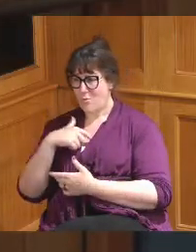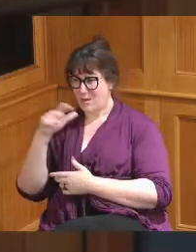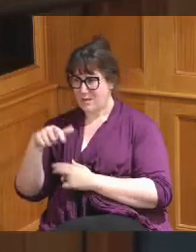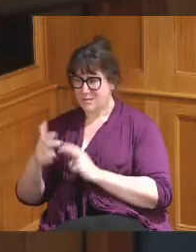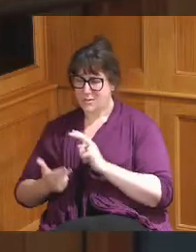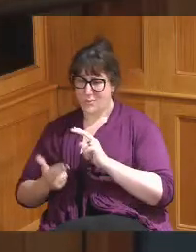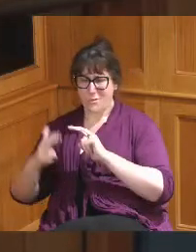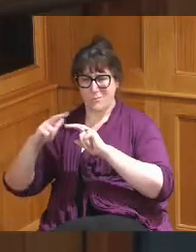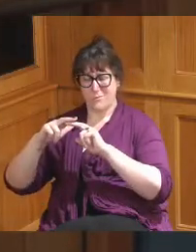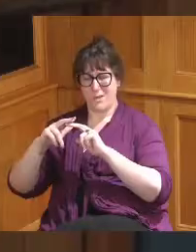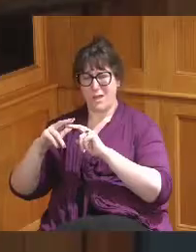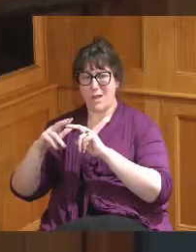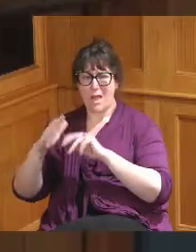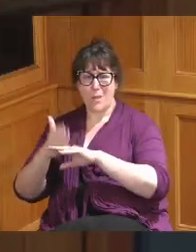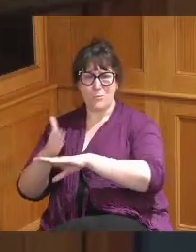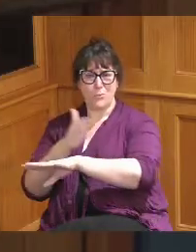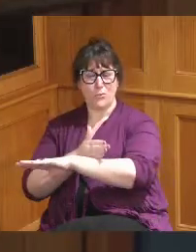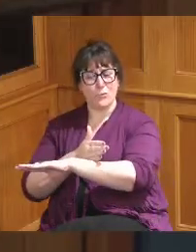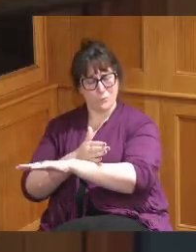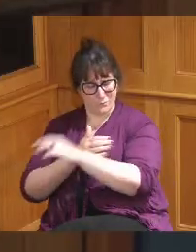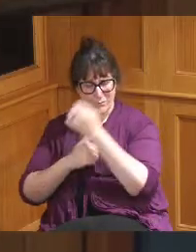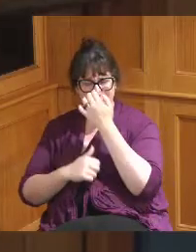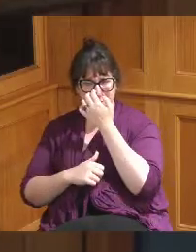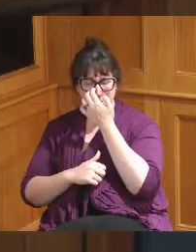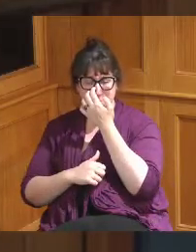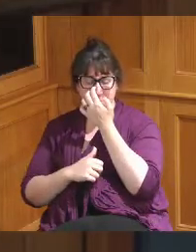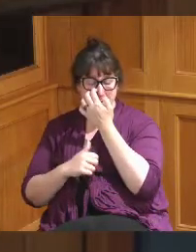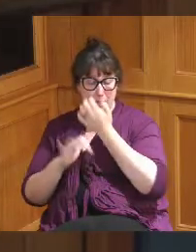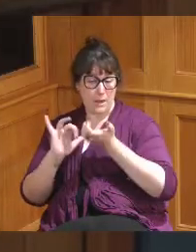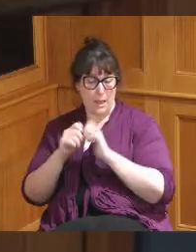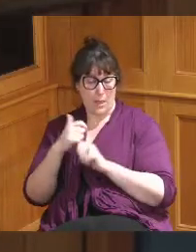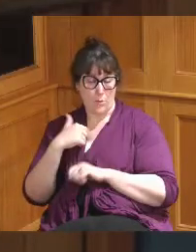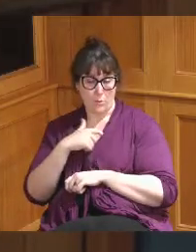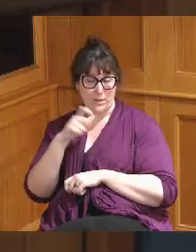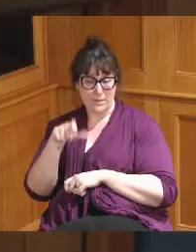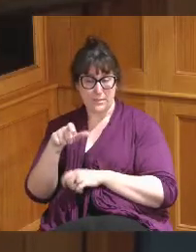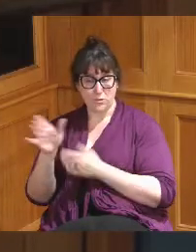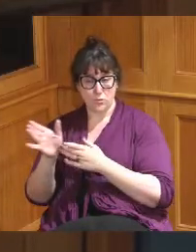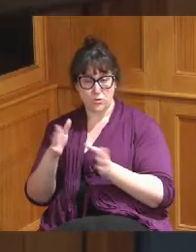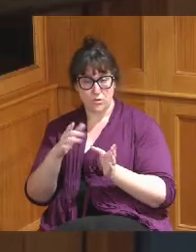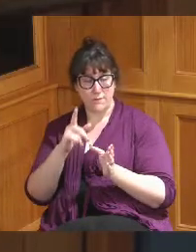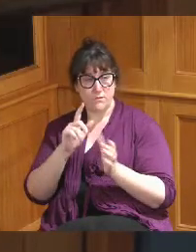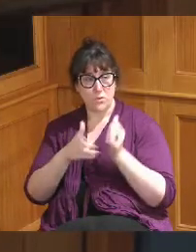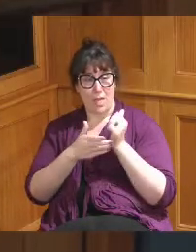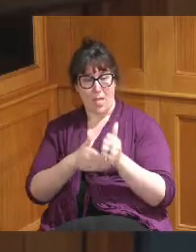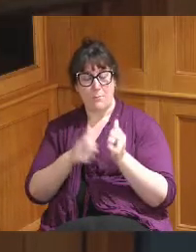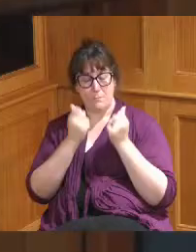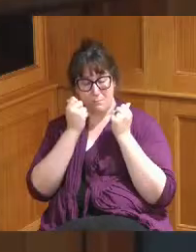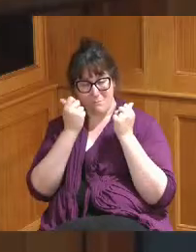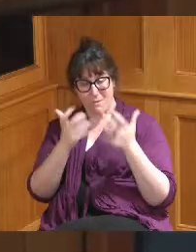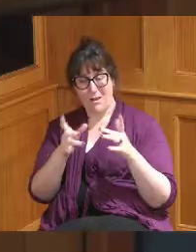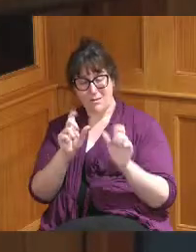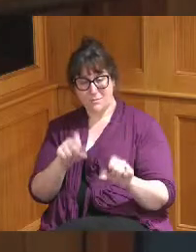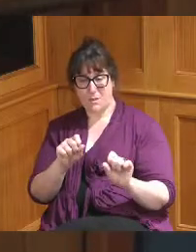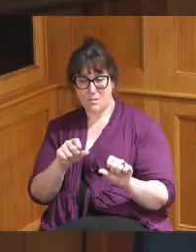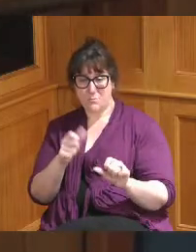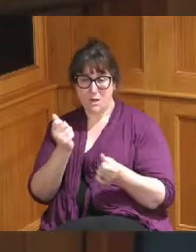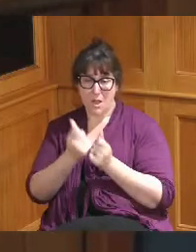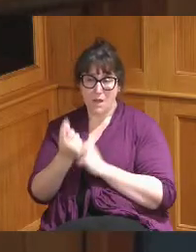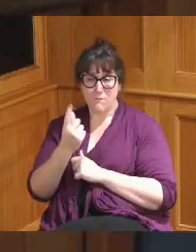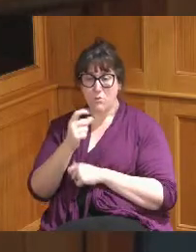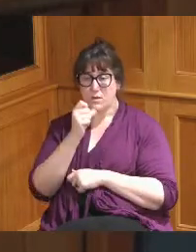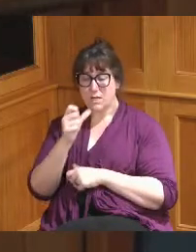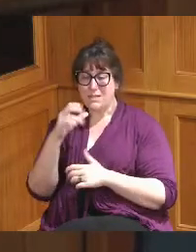need to shift to help as many youth as possible. Everybody doesn't come in the